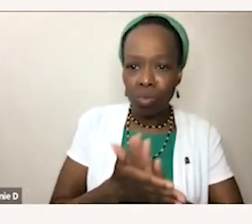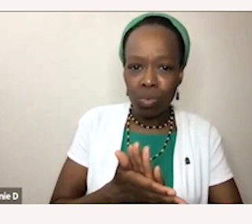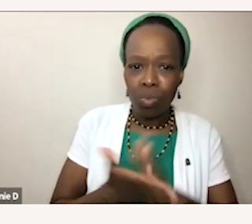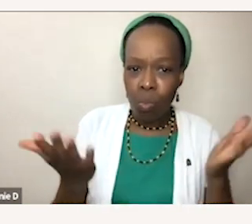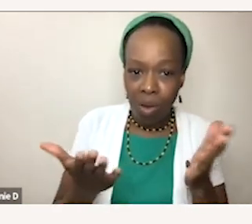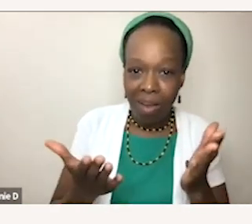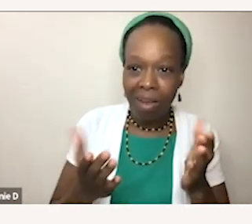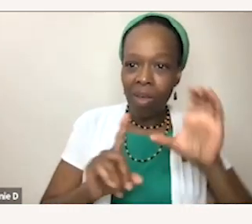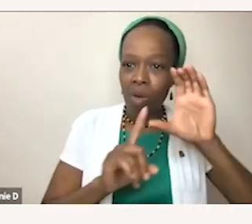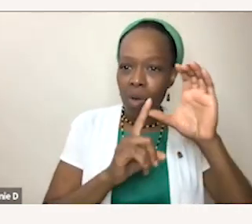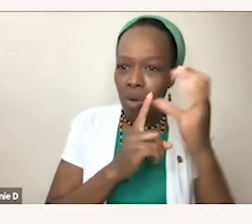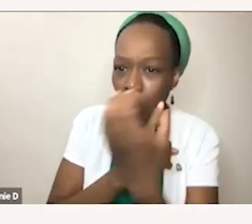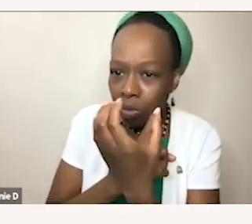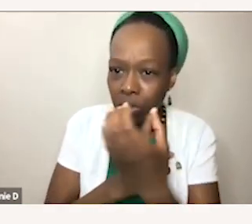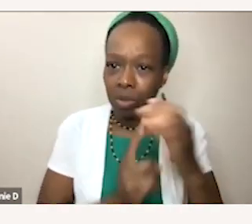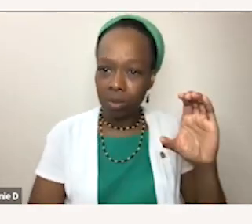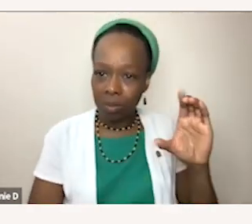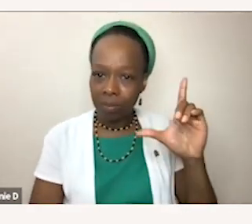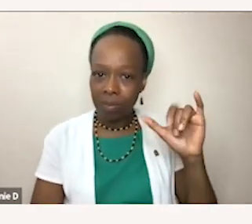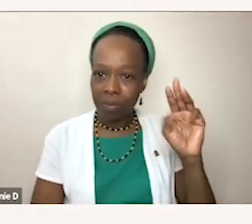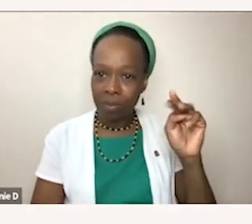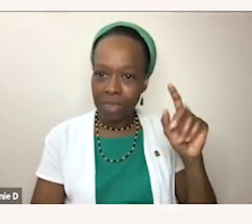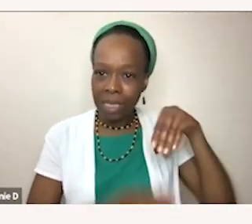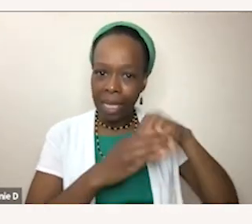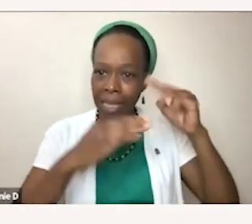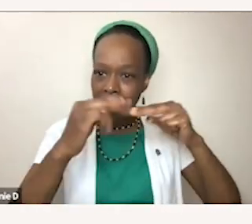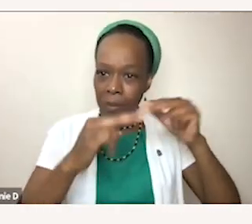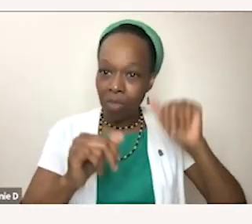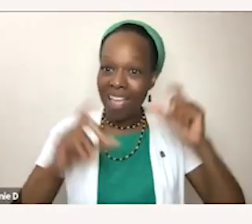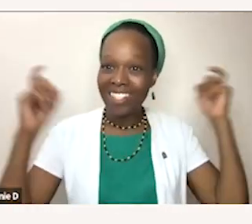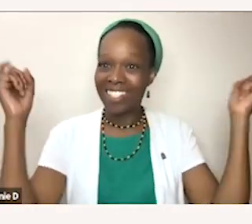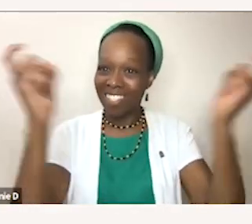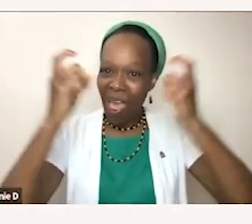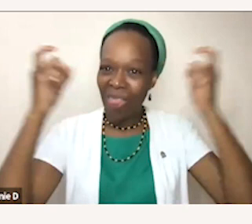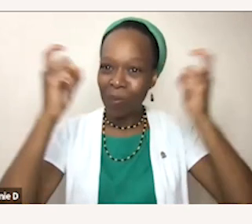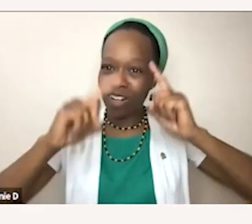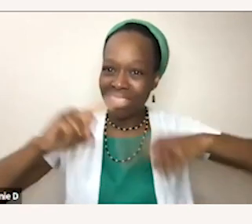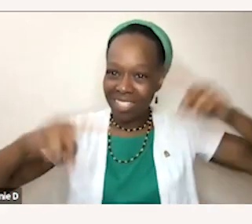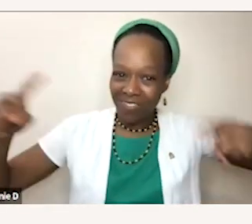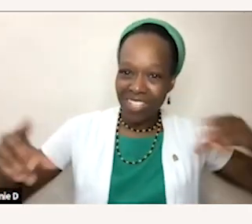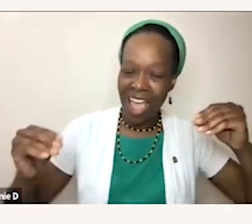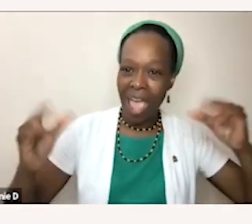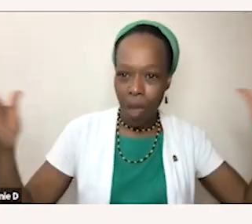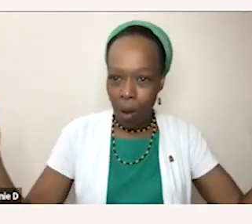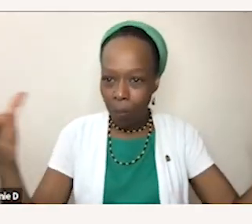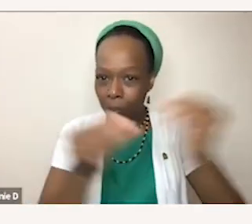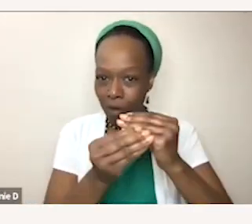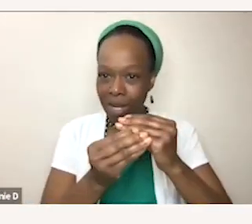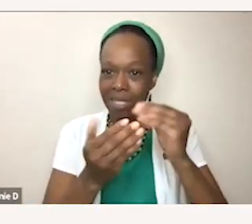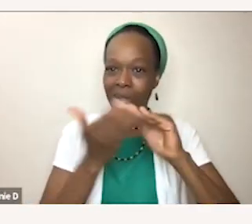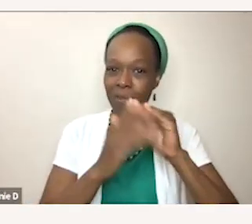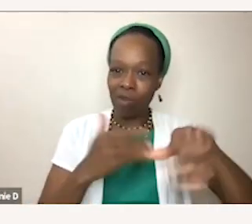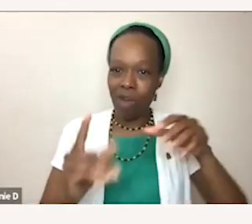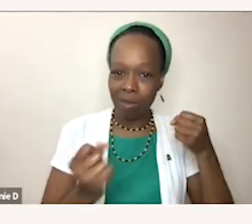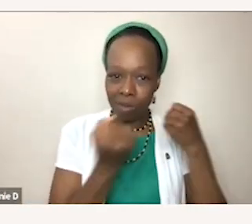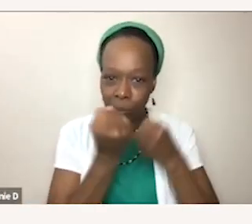a culture and climate to the building that celebrates diversity and rallies the community around supporting every